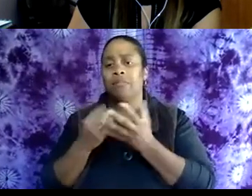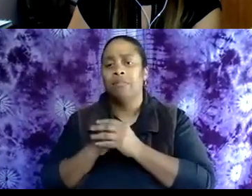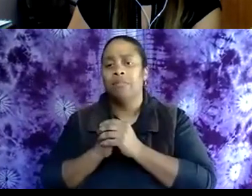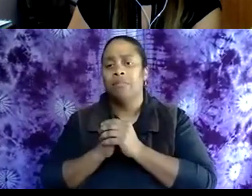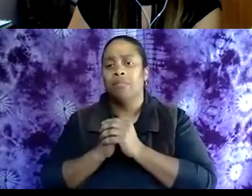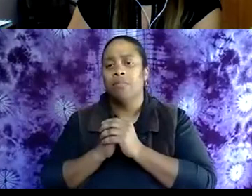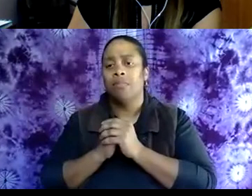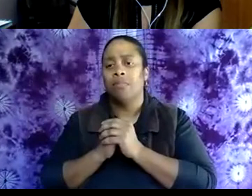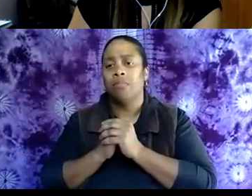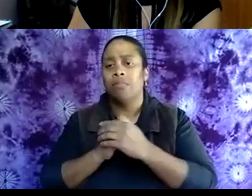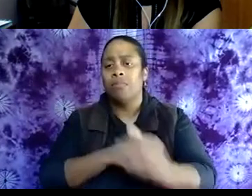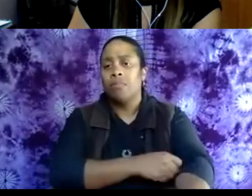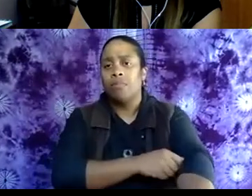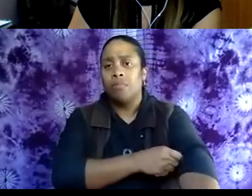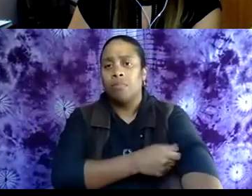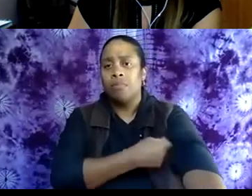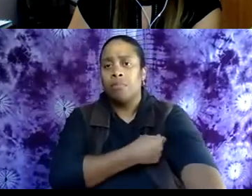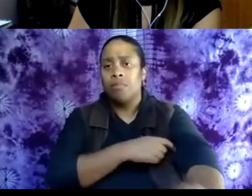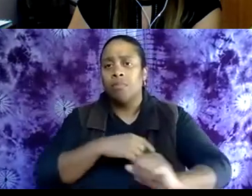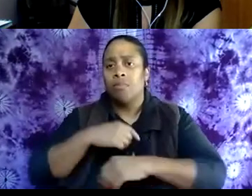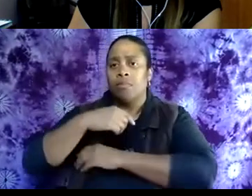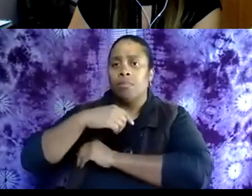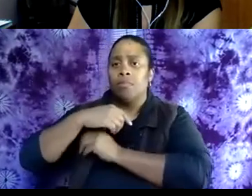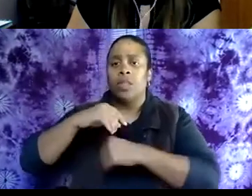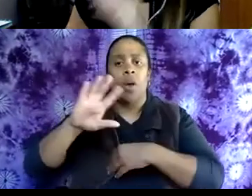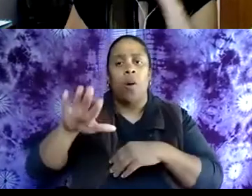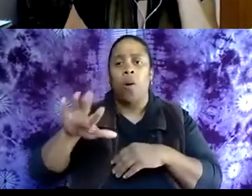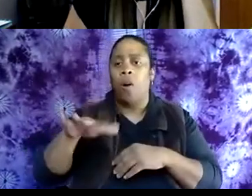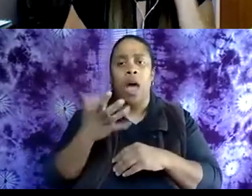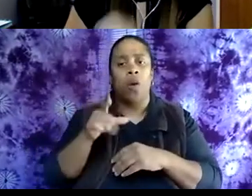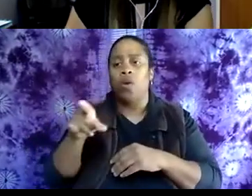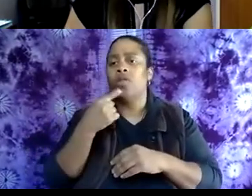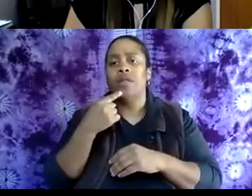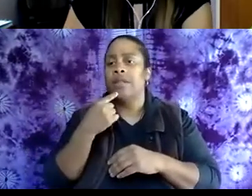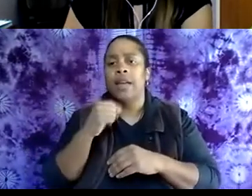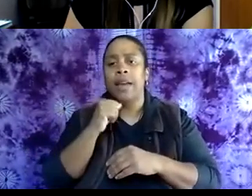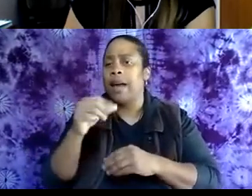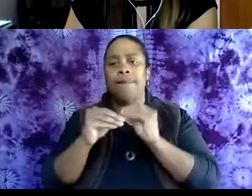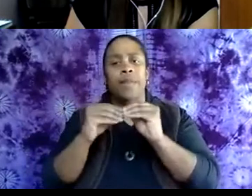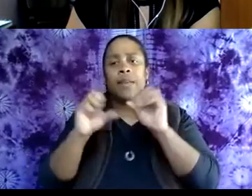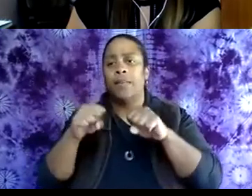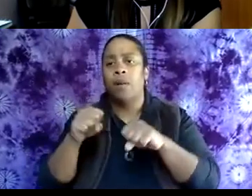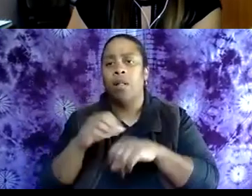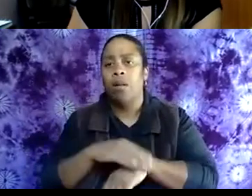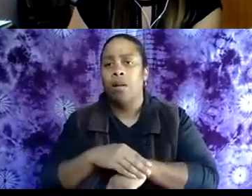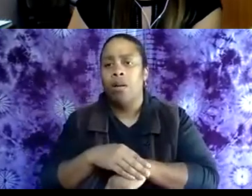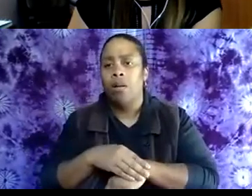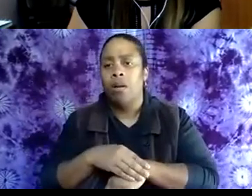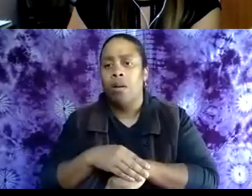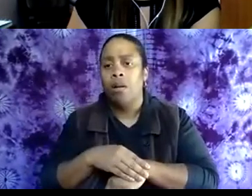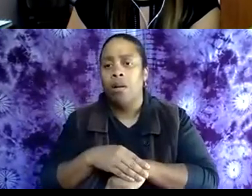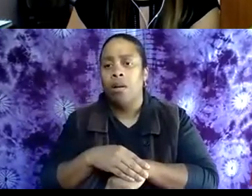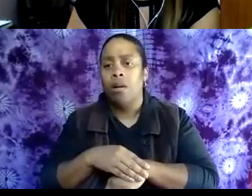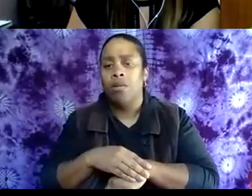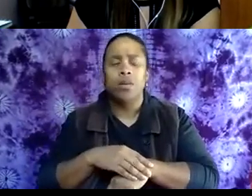And I want to encourage you just to say not fixable so far. Yeah, the back is not fixable. They can't